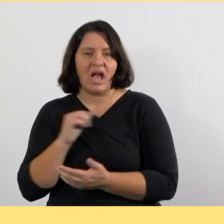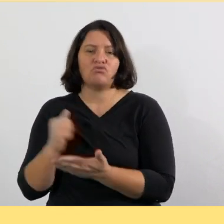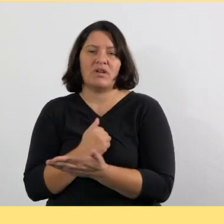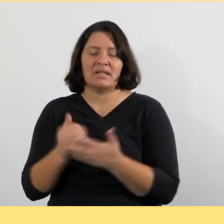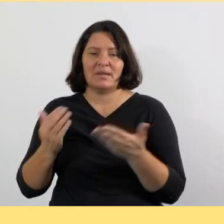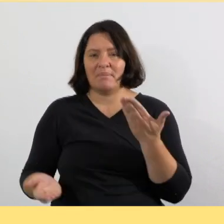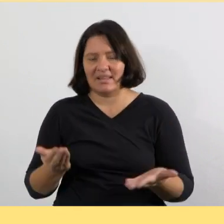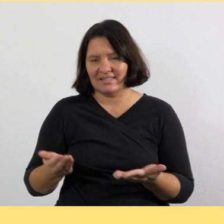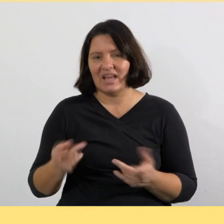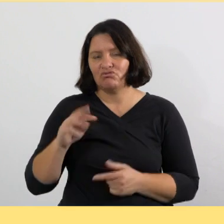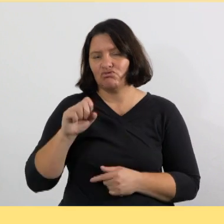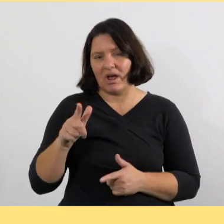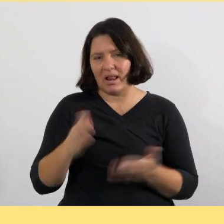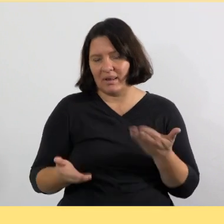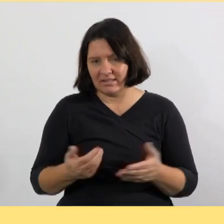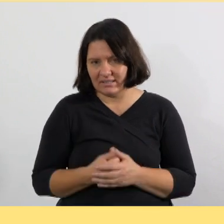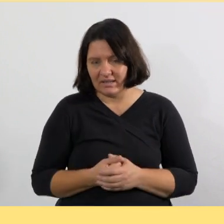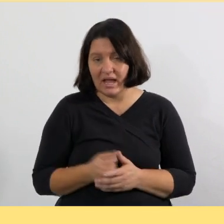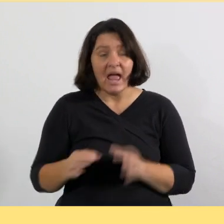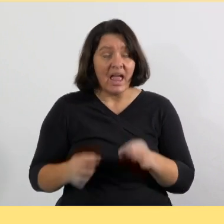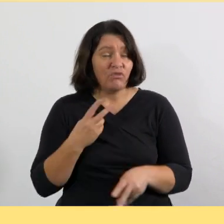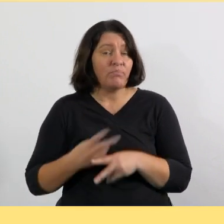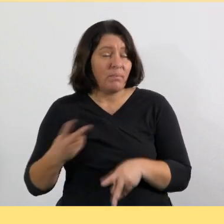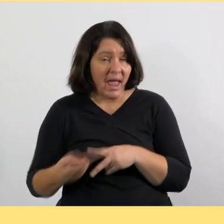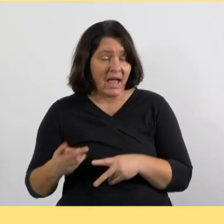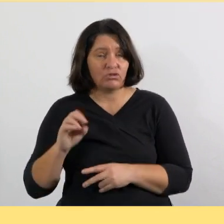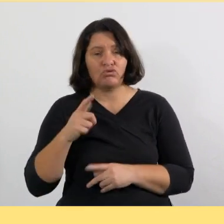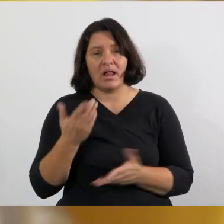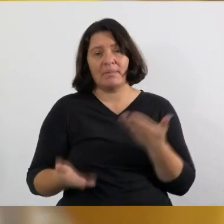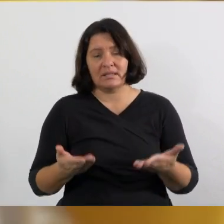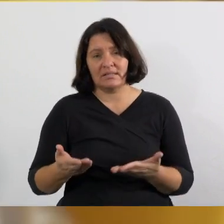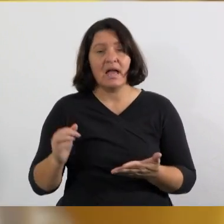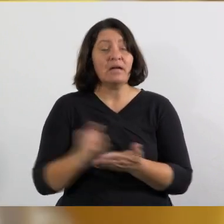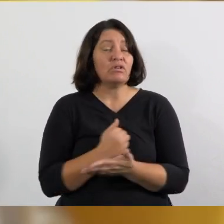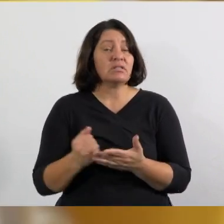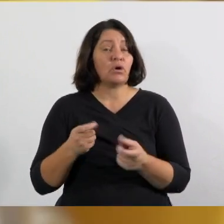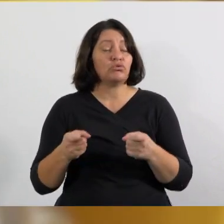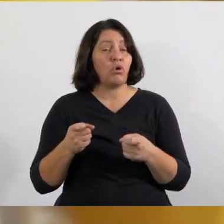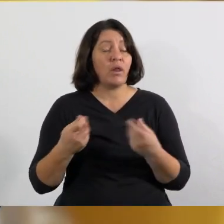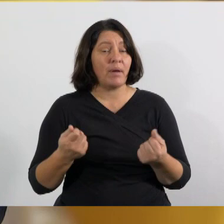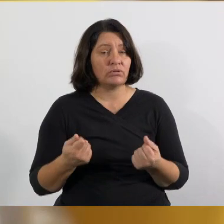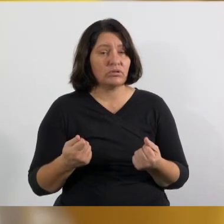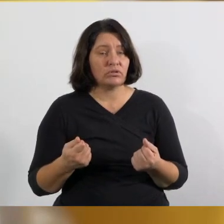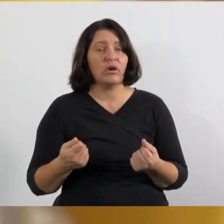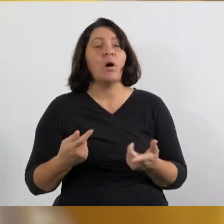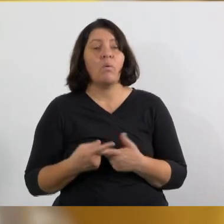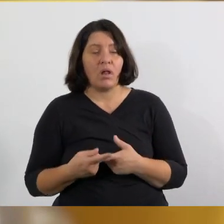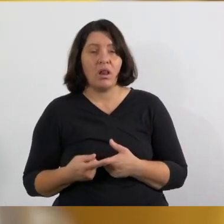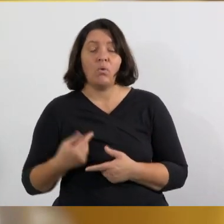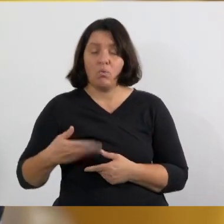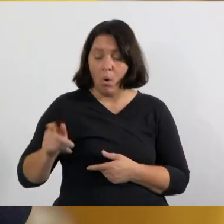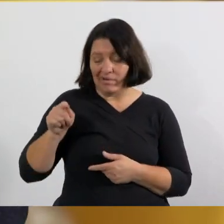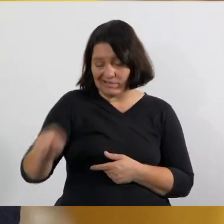is a credit balance in the trial balance. When we prepare our trial balance, our creditors control amount will go